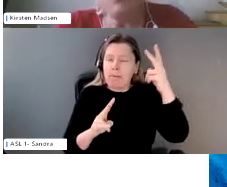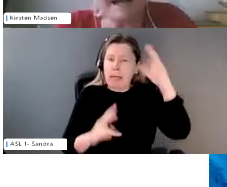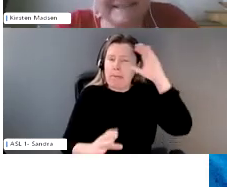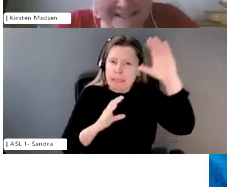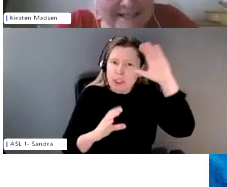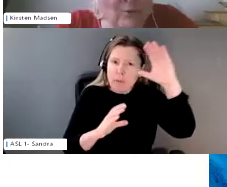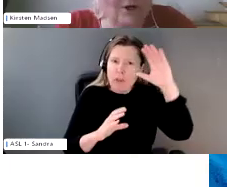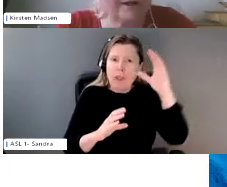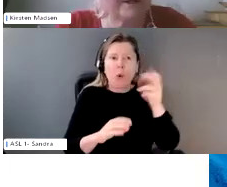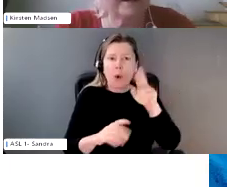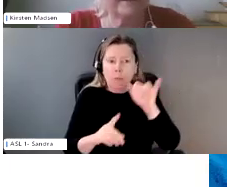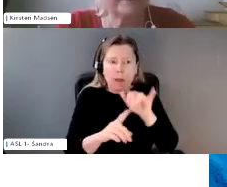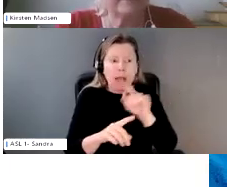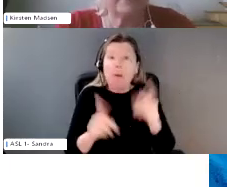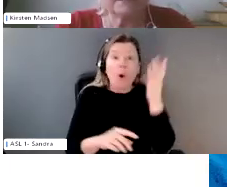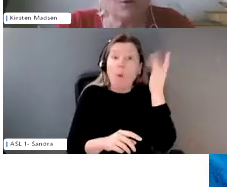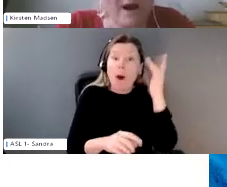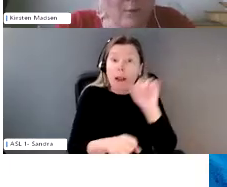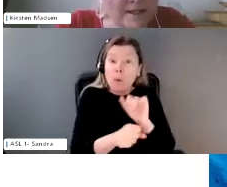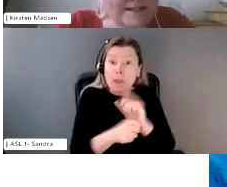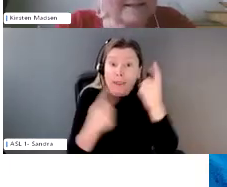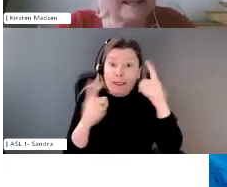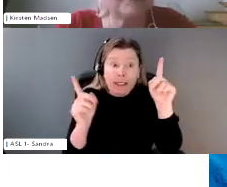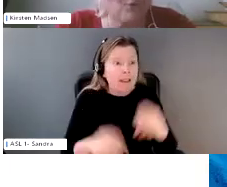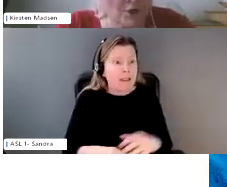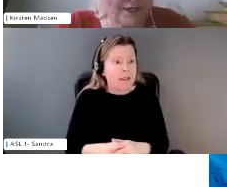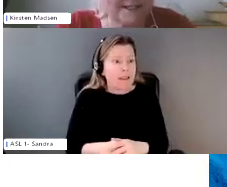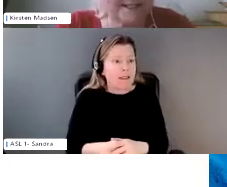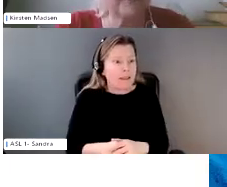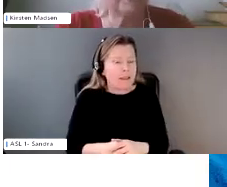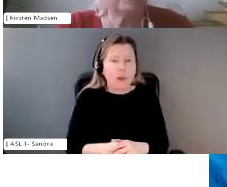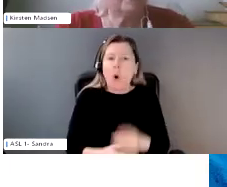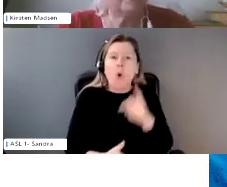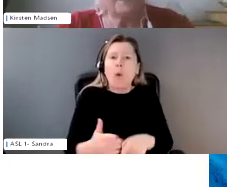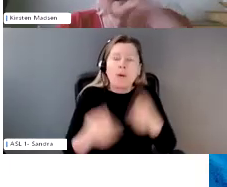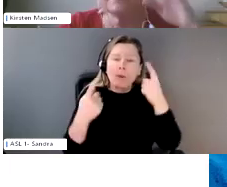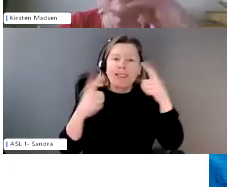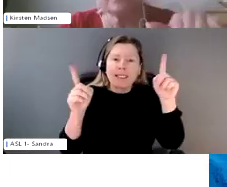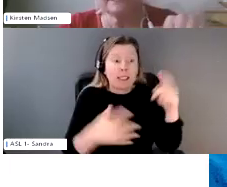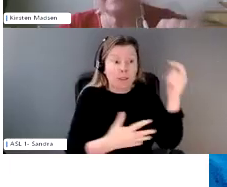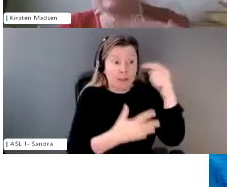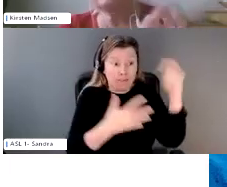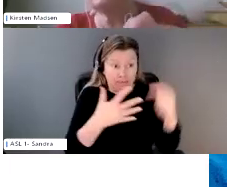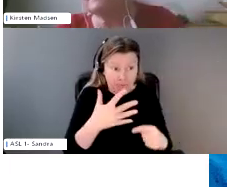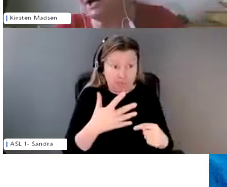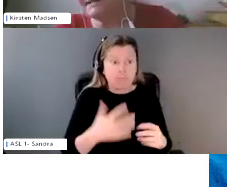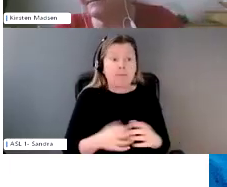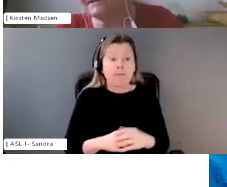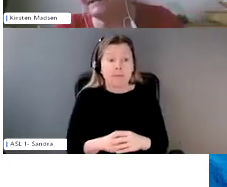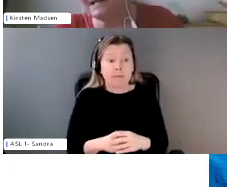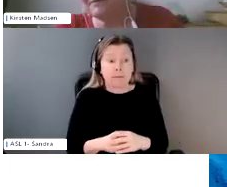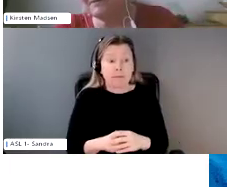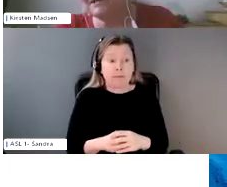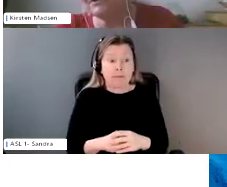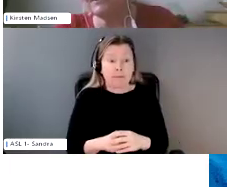Now, why did it work? So what was it that worked? I will tell you right now, this was not something